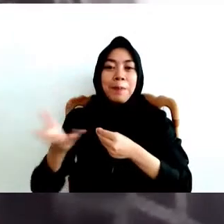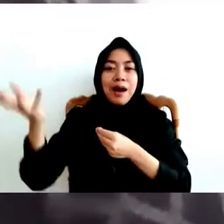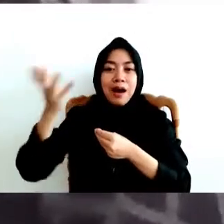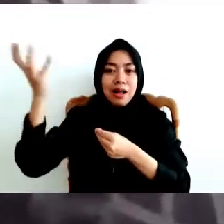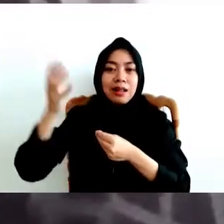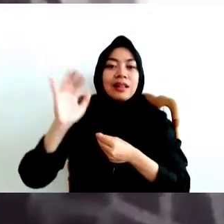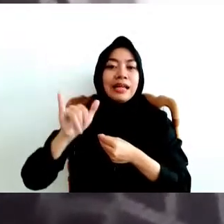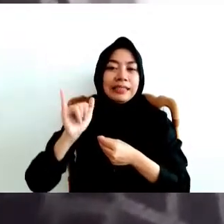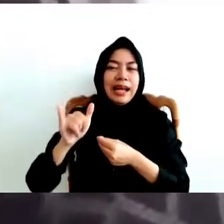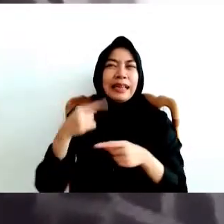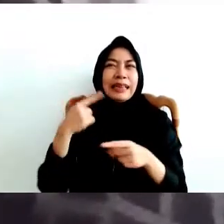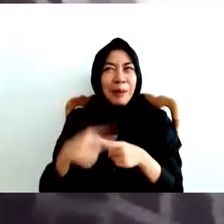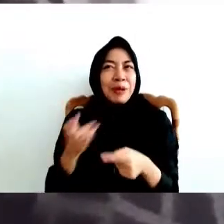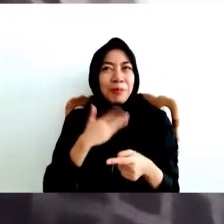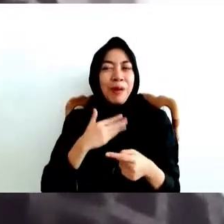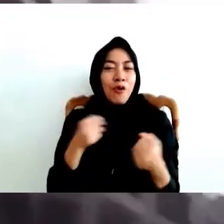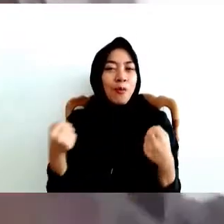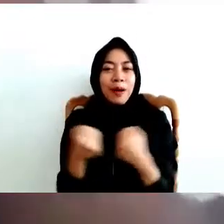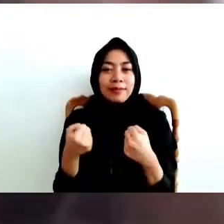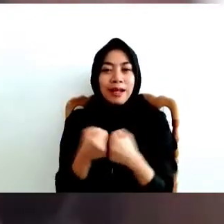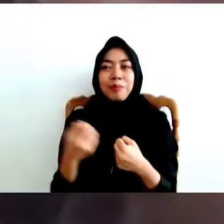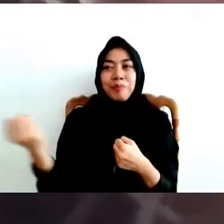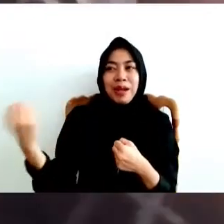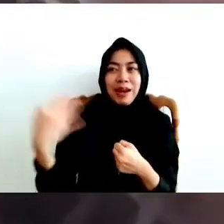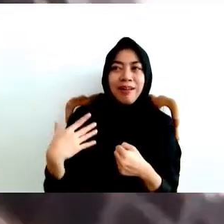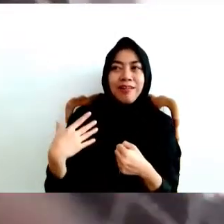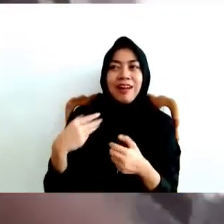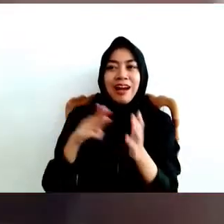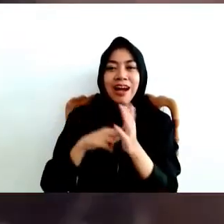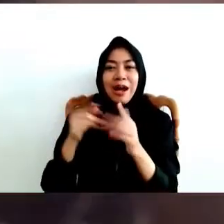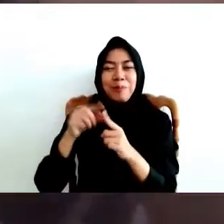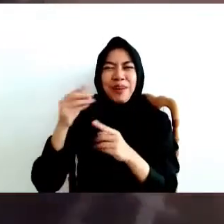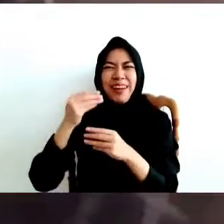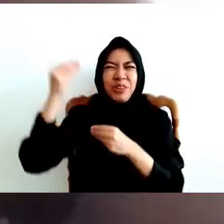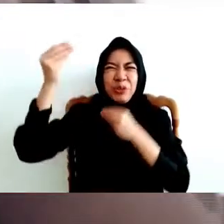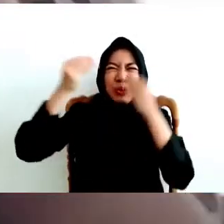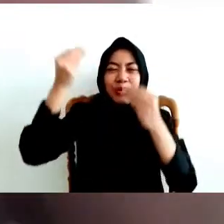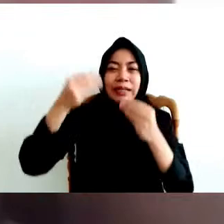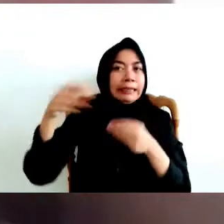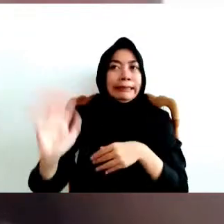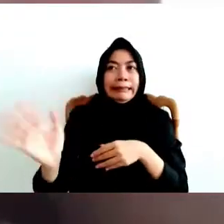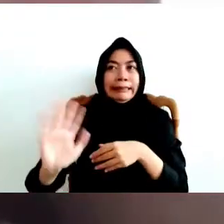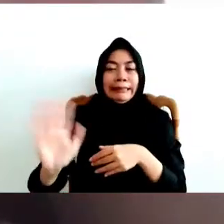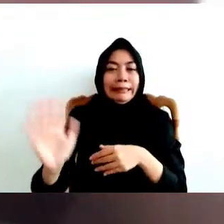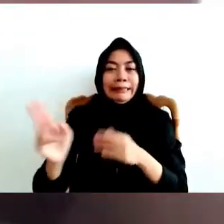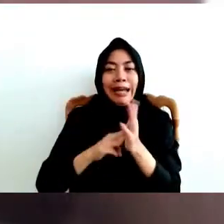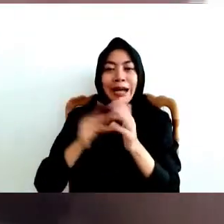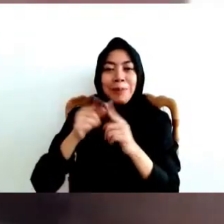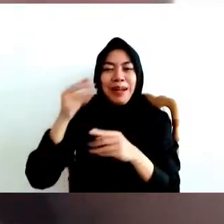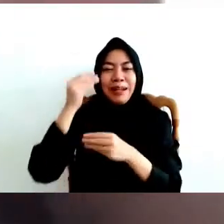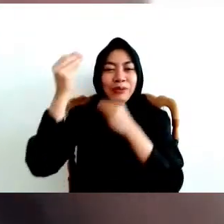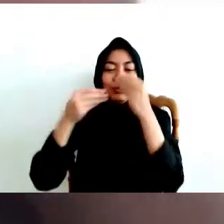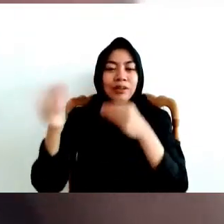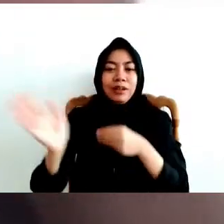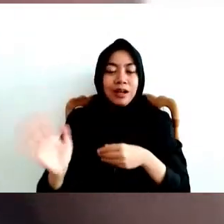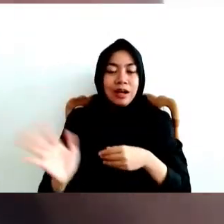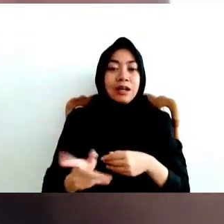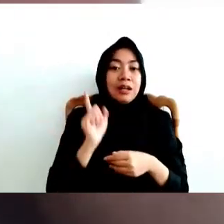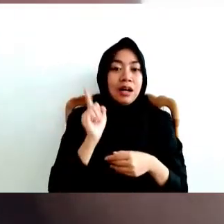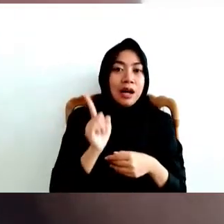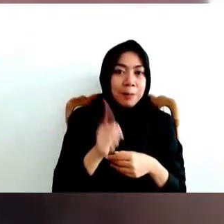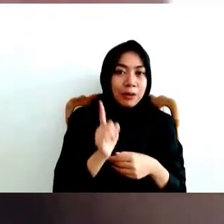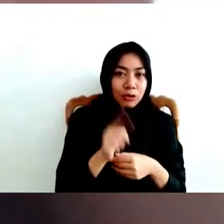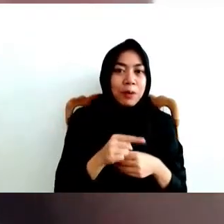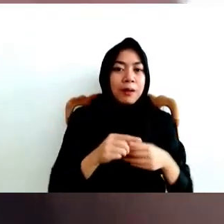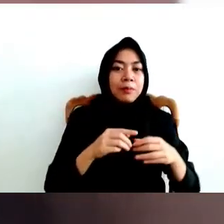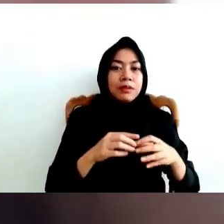challenging this because MPI is complicated. In terms of computation, it is not. At the Oxford Poverty and Human Development